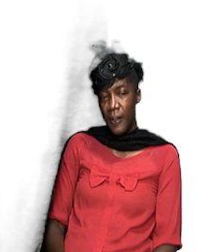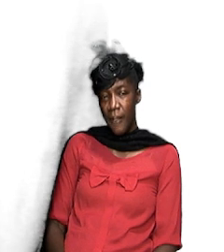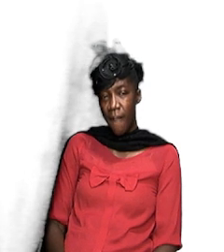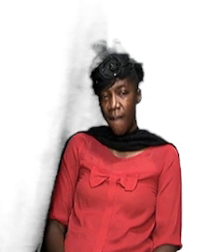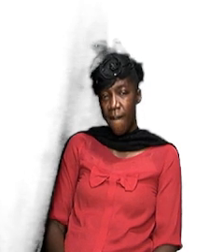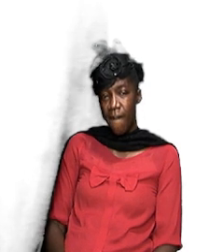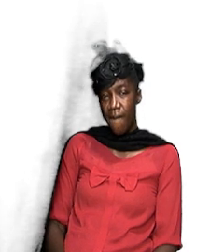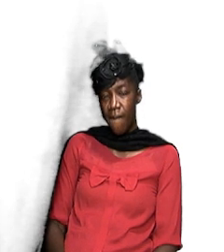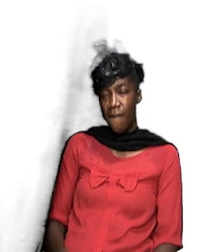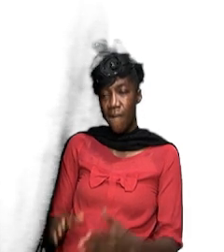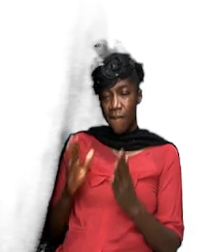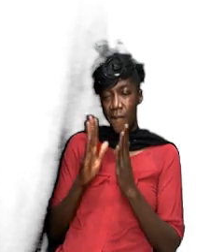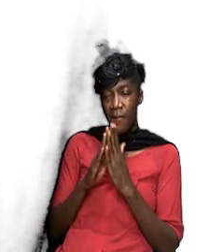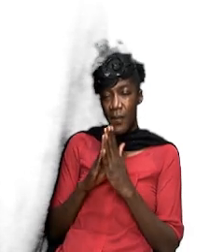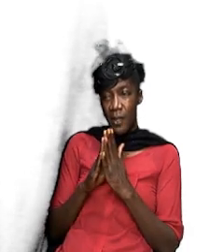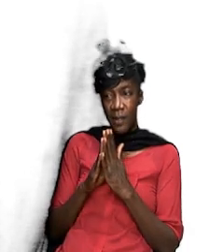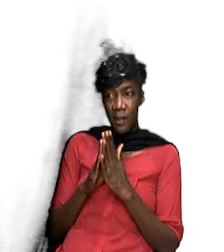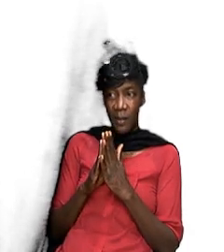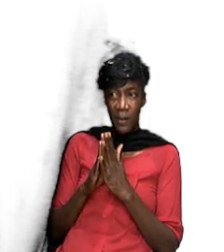I asked minister